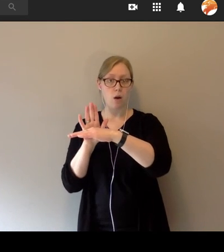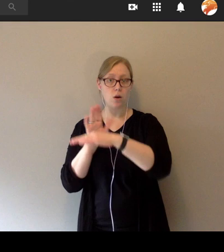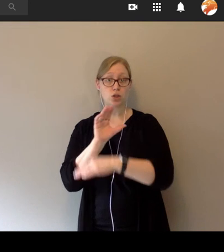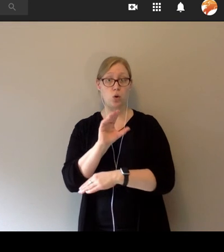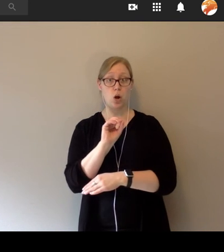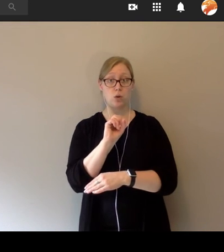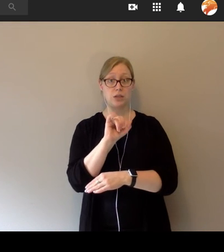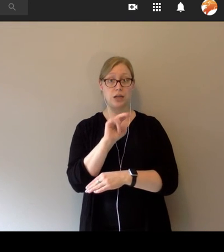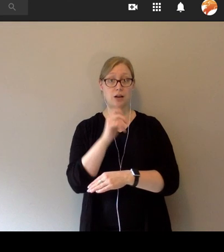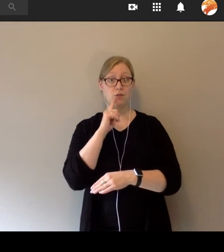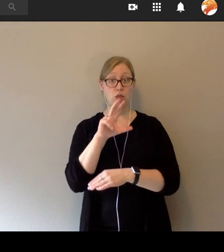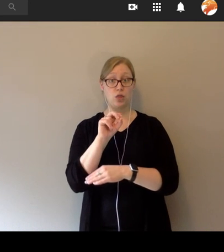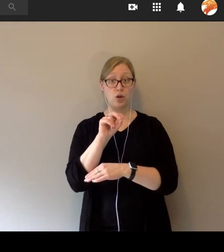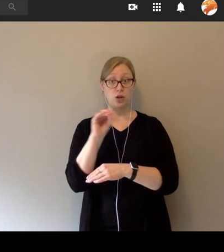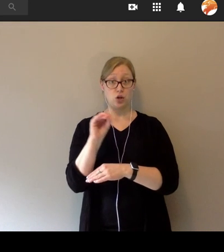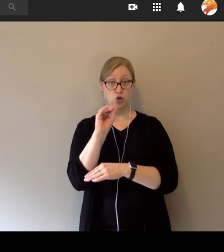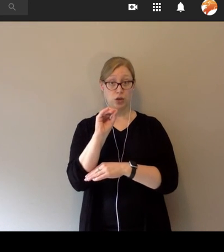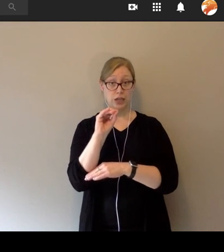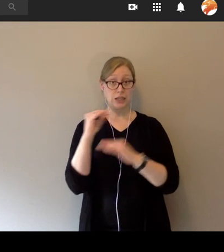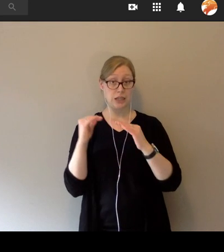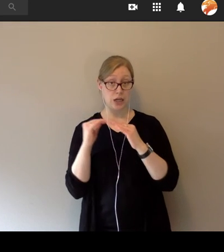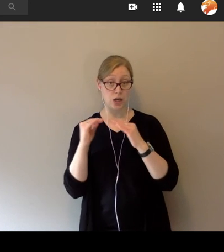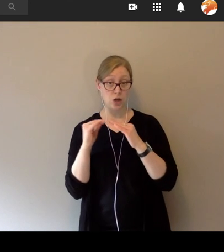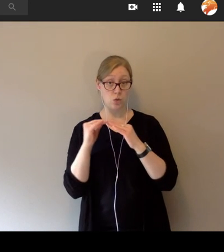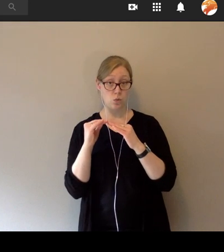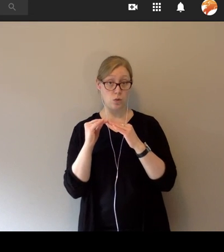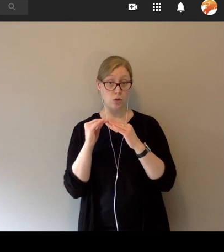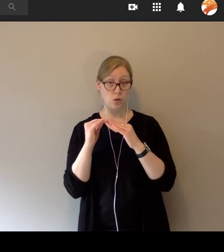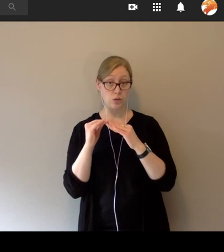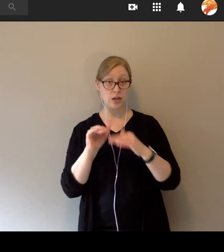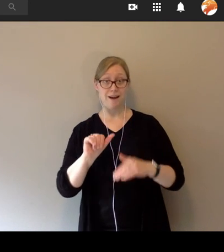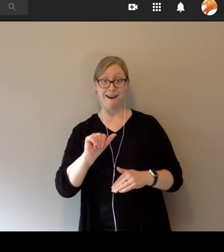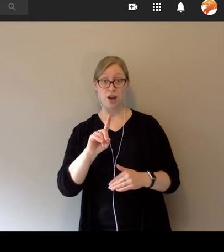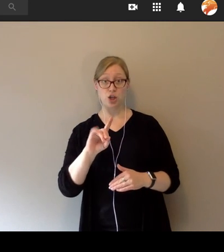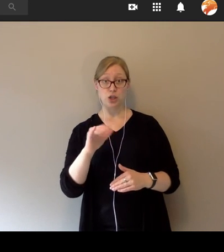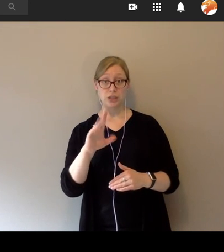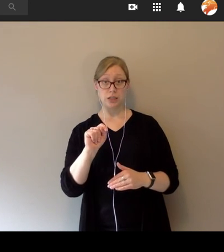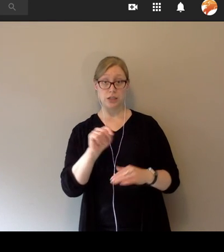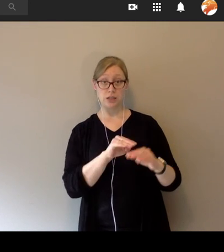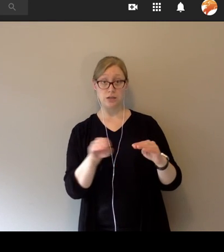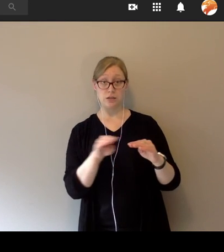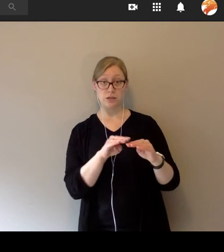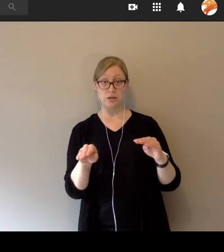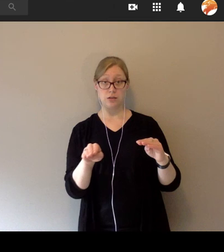what? The cosine of 30 degrees is the adjacent side over the hypotenuse, so that's